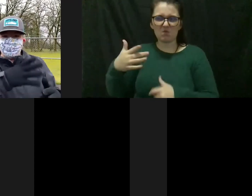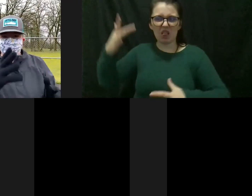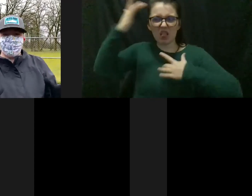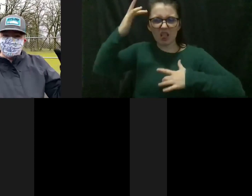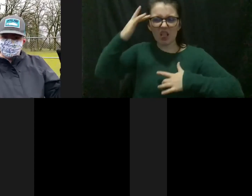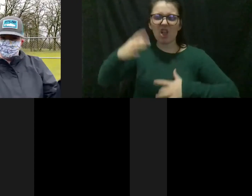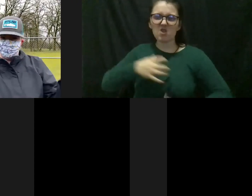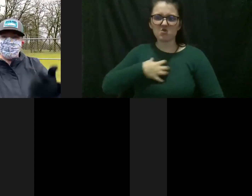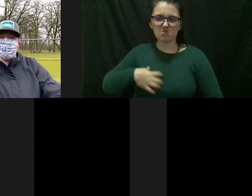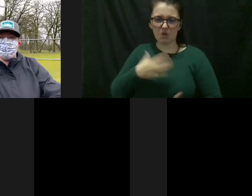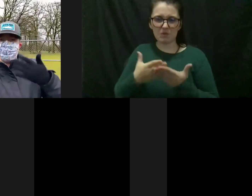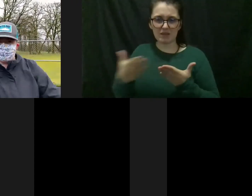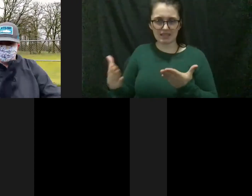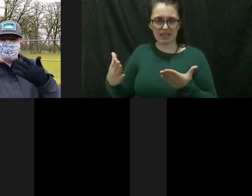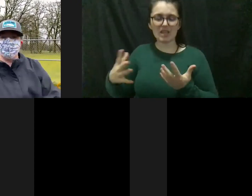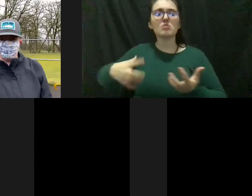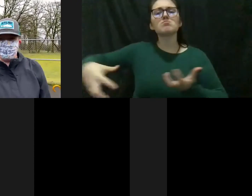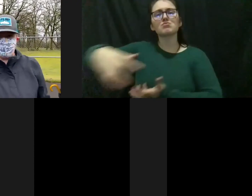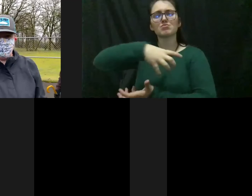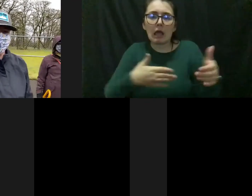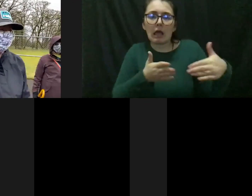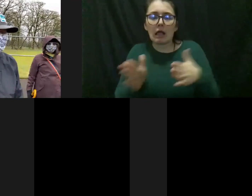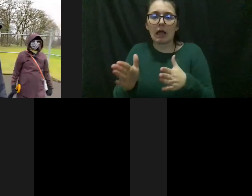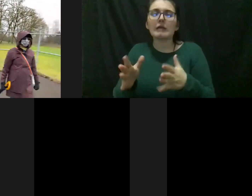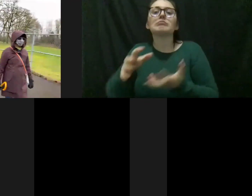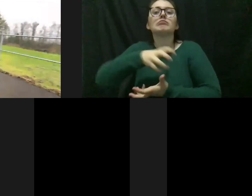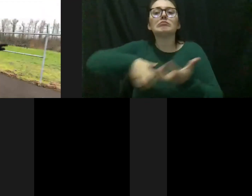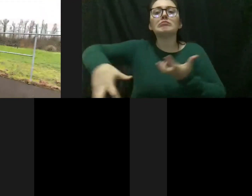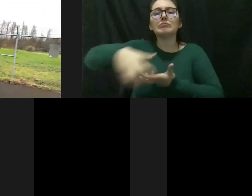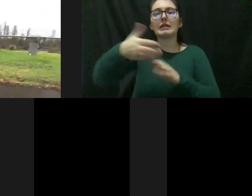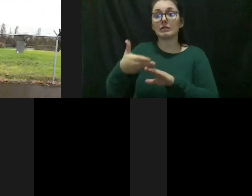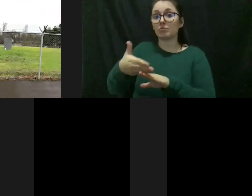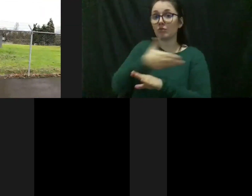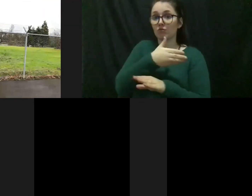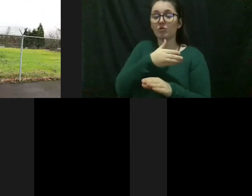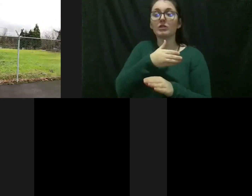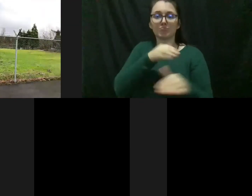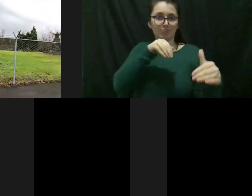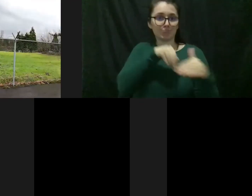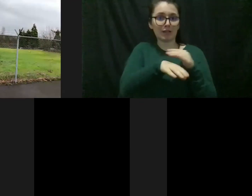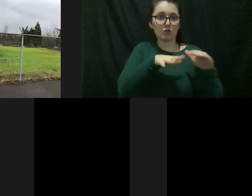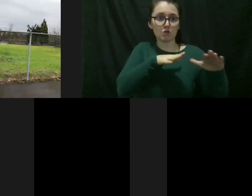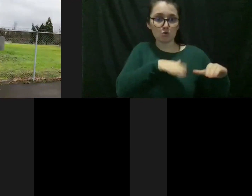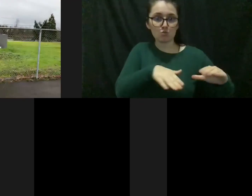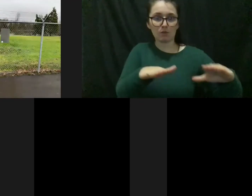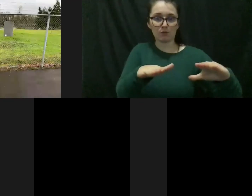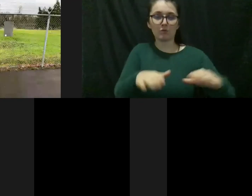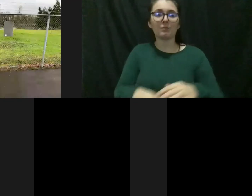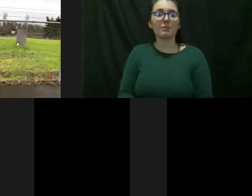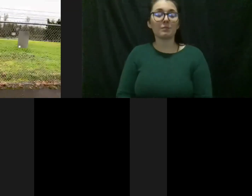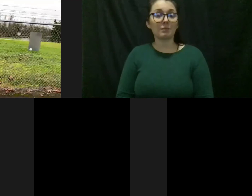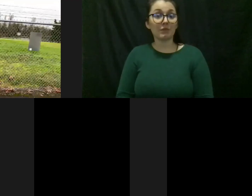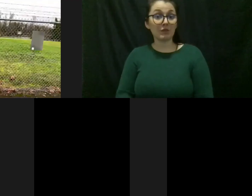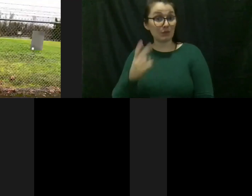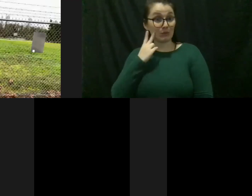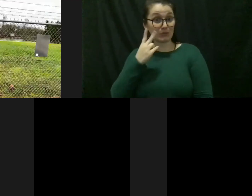is human fertilizer, but we only use it on our poplar trees. It does not go on food crops. It only goes on